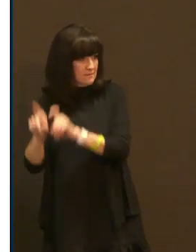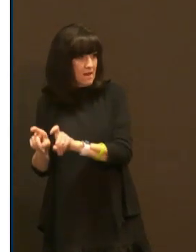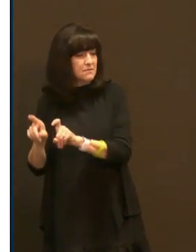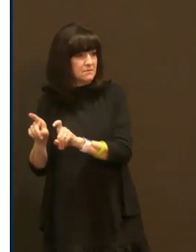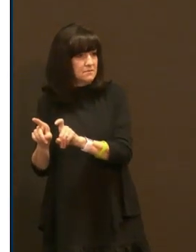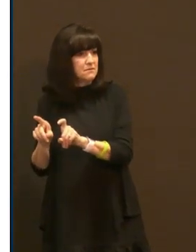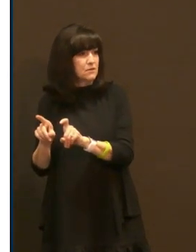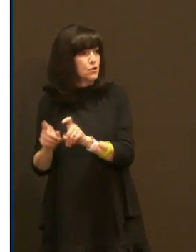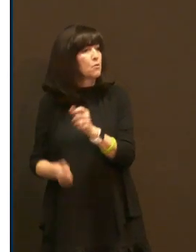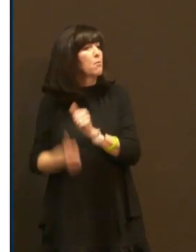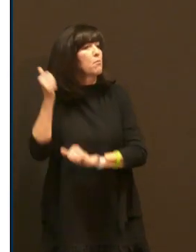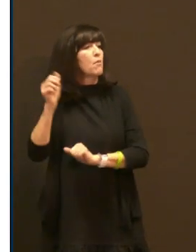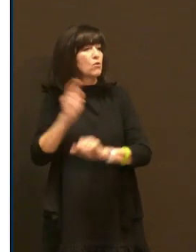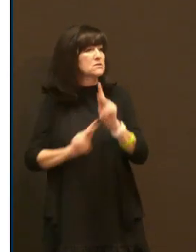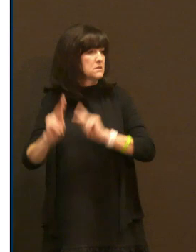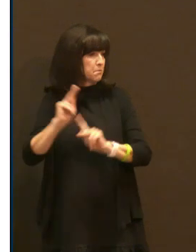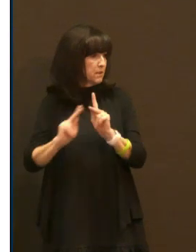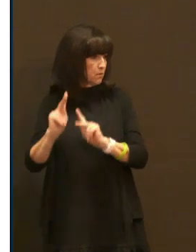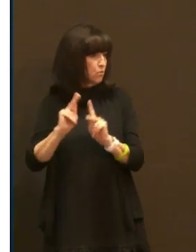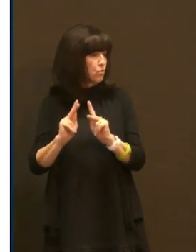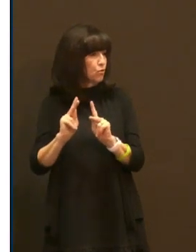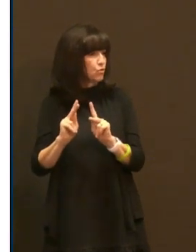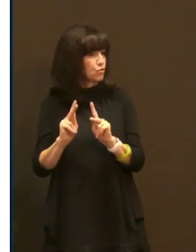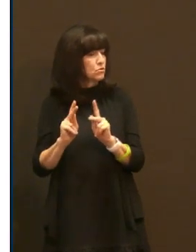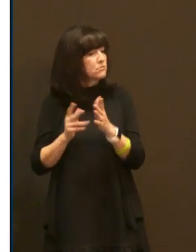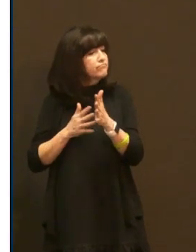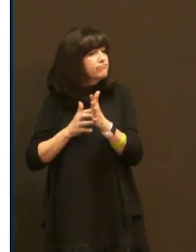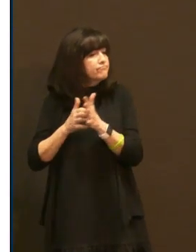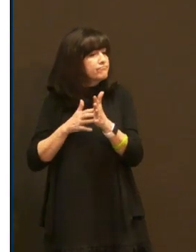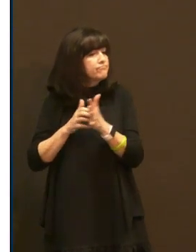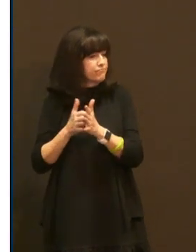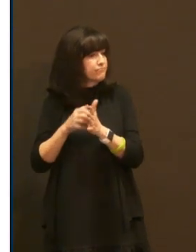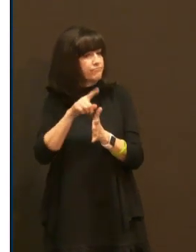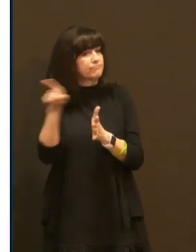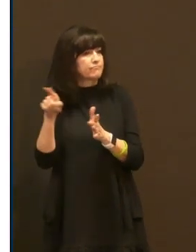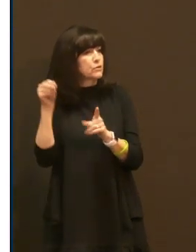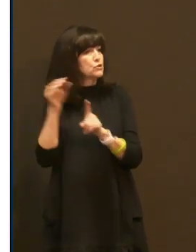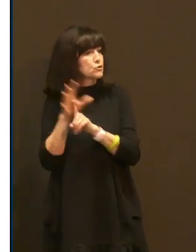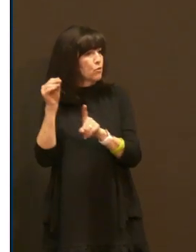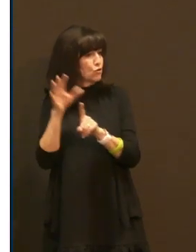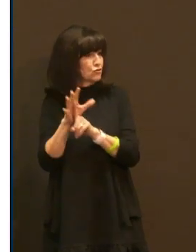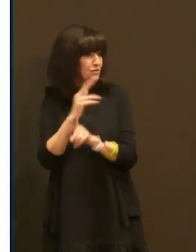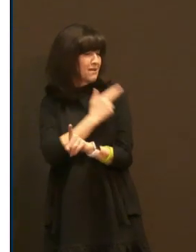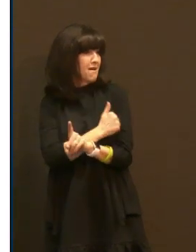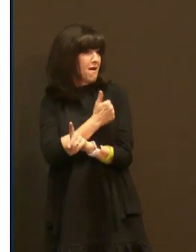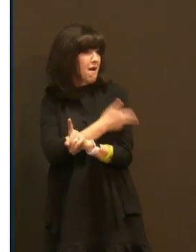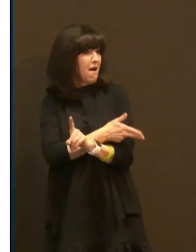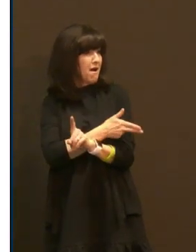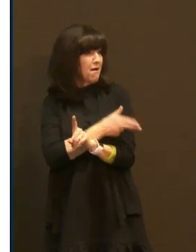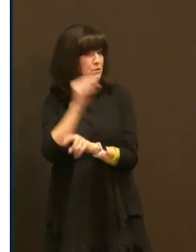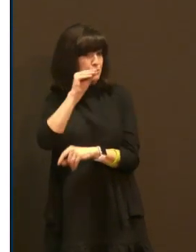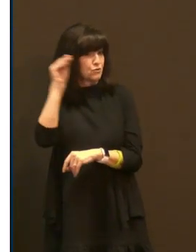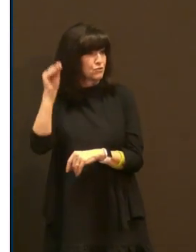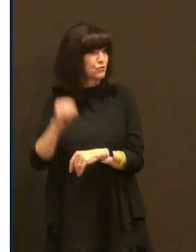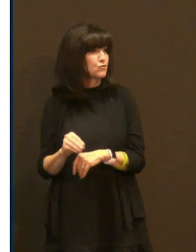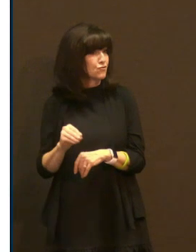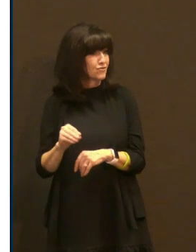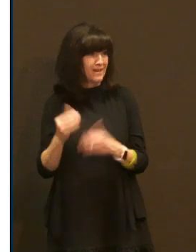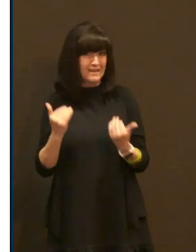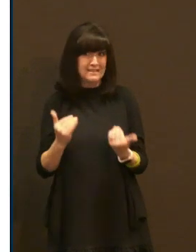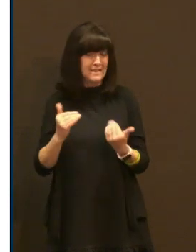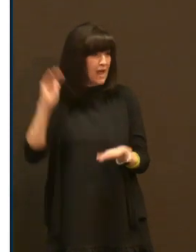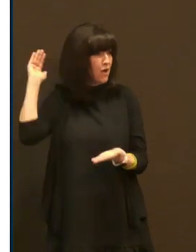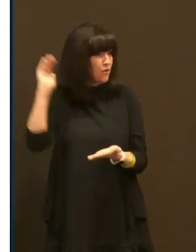the most people arguably vulnerable to exposure, the hospitalization rates aren't there. In fact, they're going